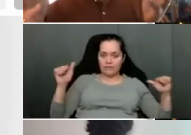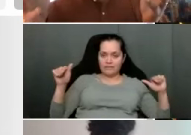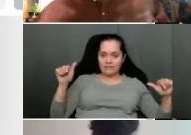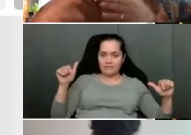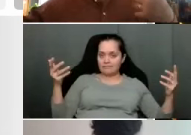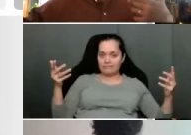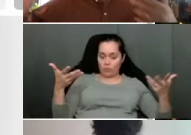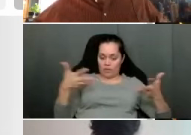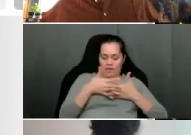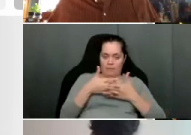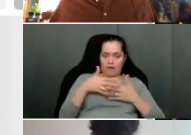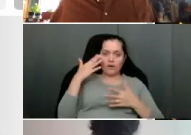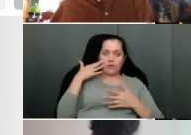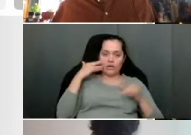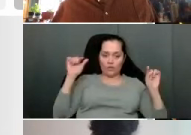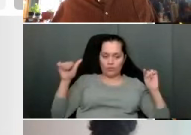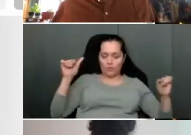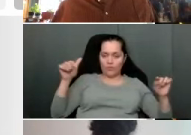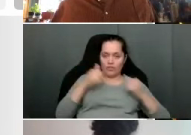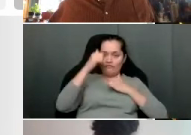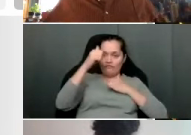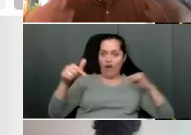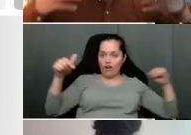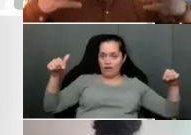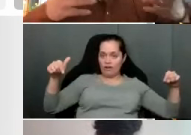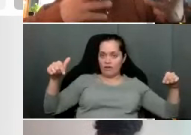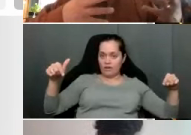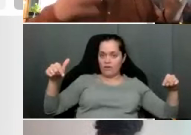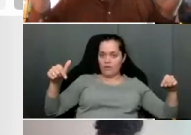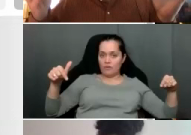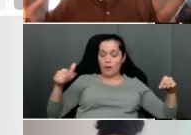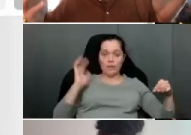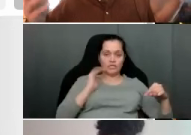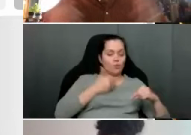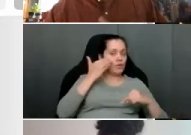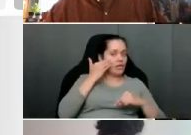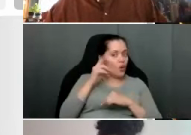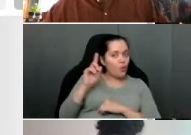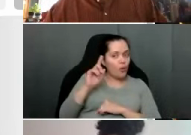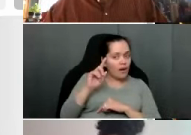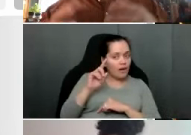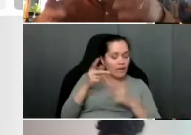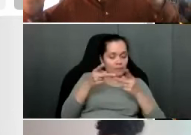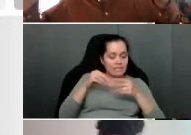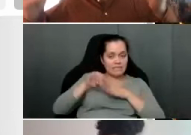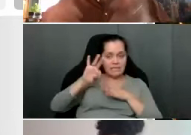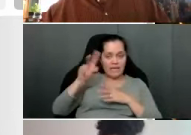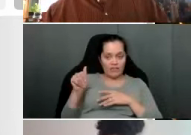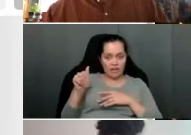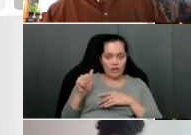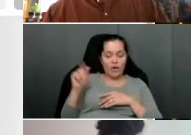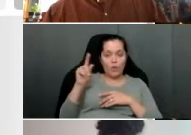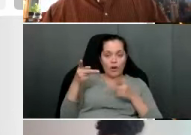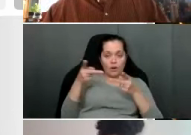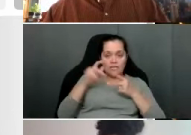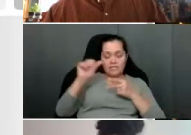in America, we know that those are far apart. But do we know about where places are in Africa, where places are in